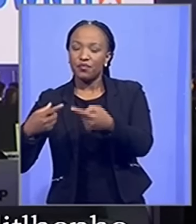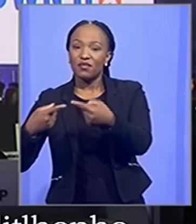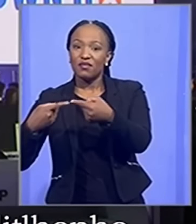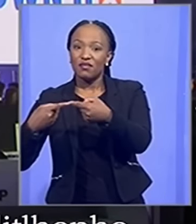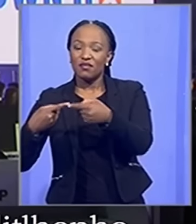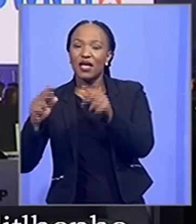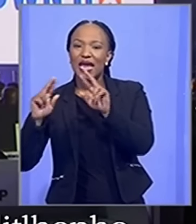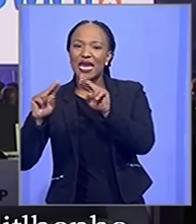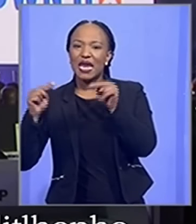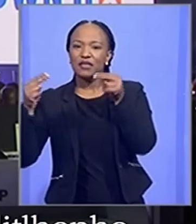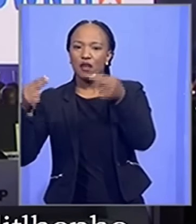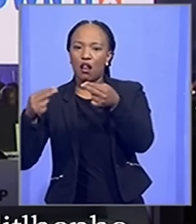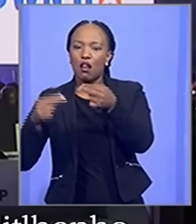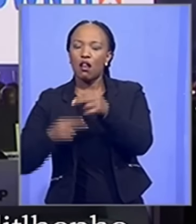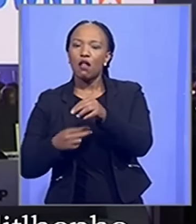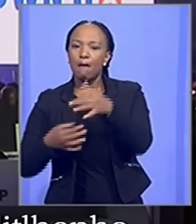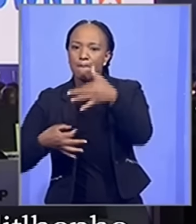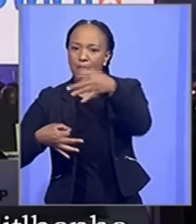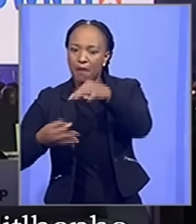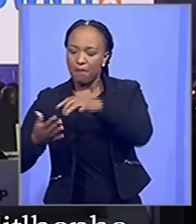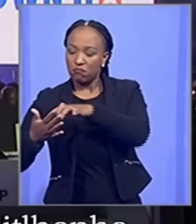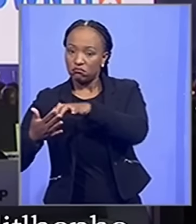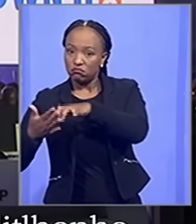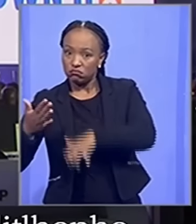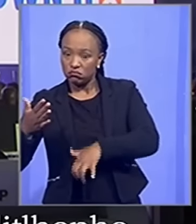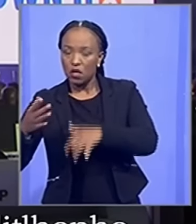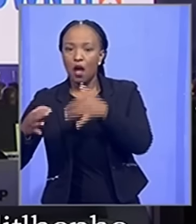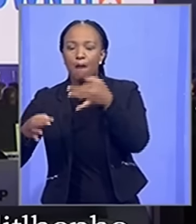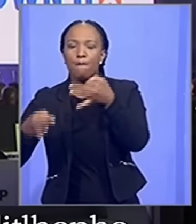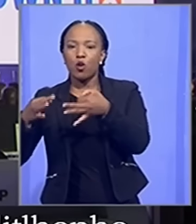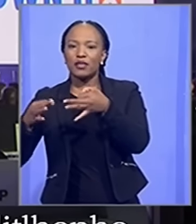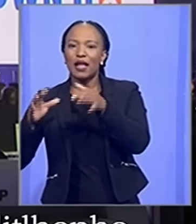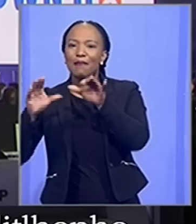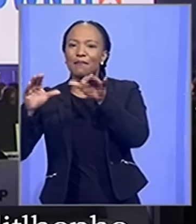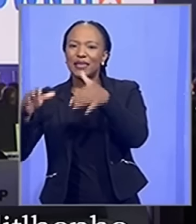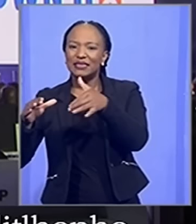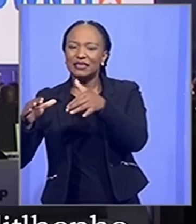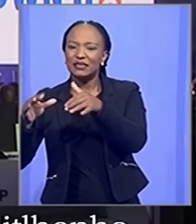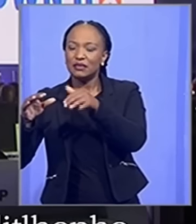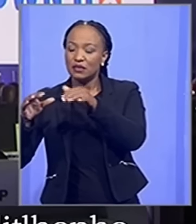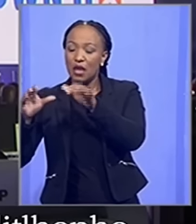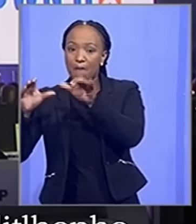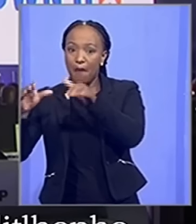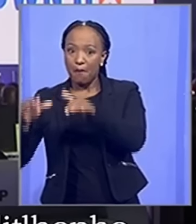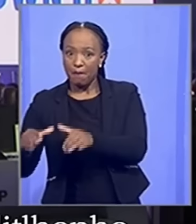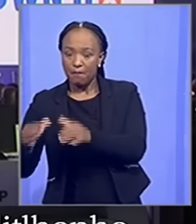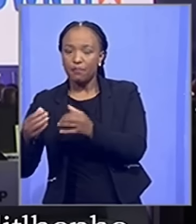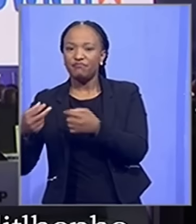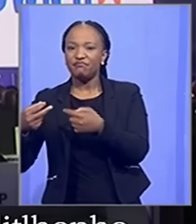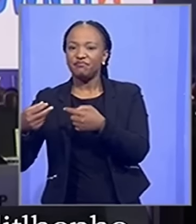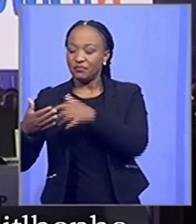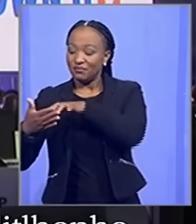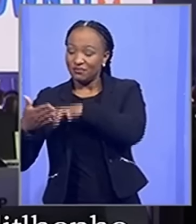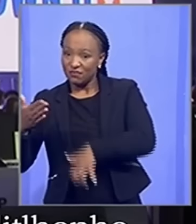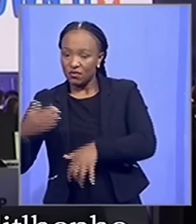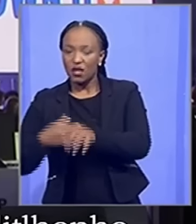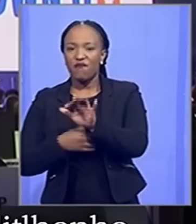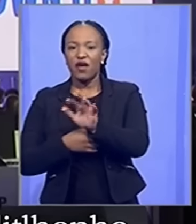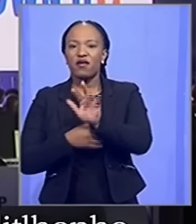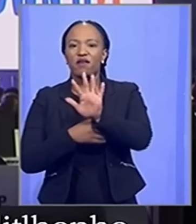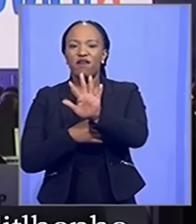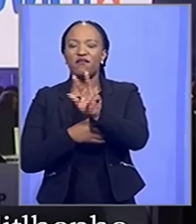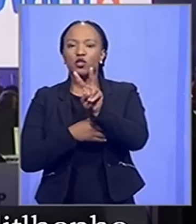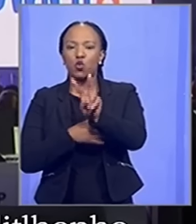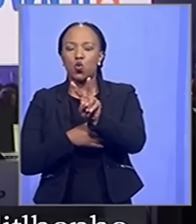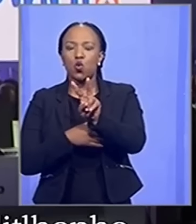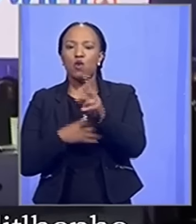ballot e tlabe e tshwere di-political party di le 52. E leng gore re tlabe re di voutela go ya go tsena